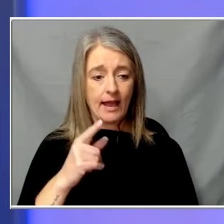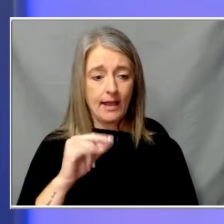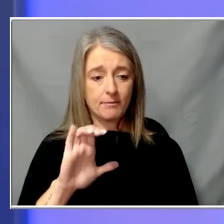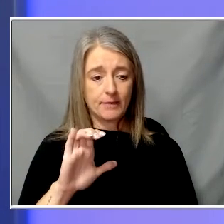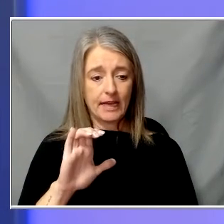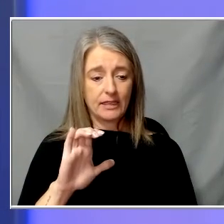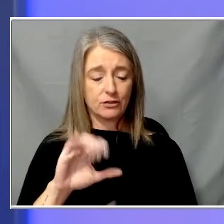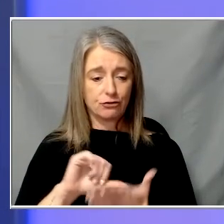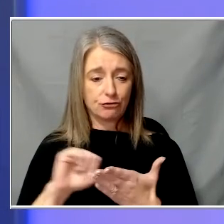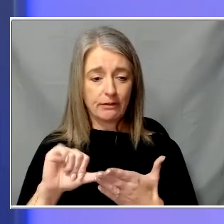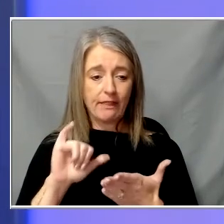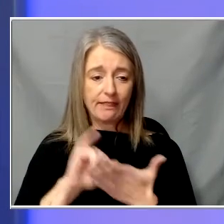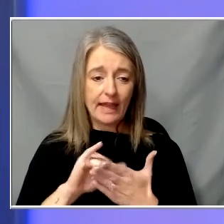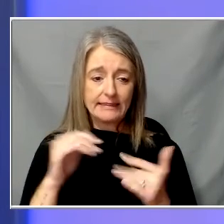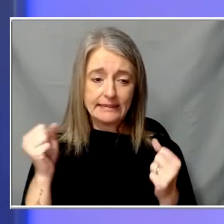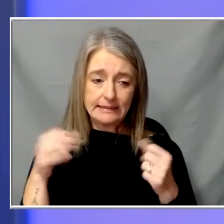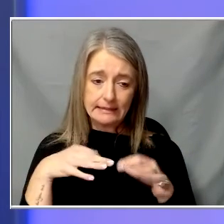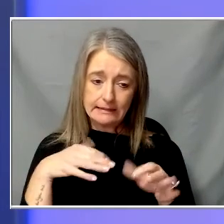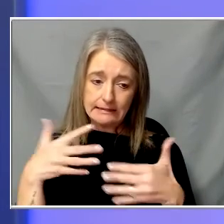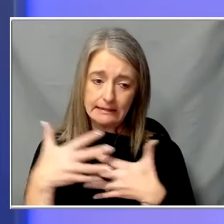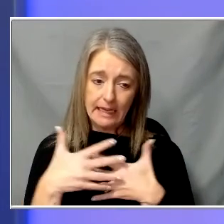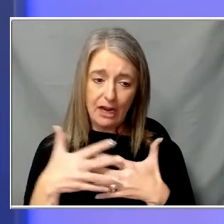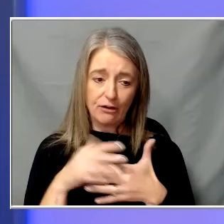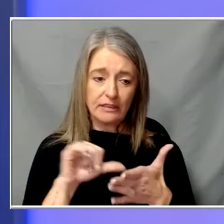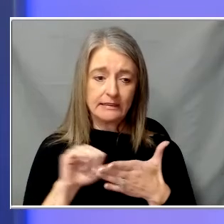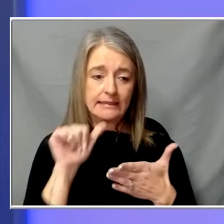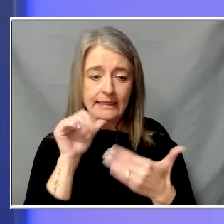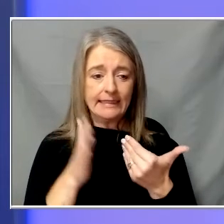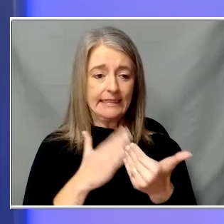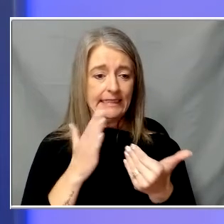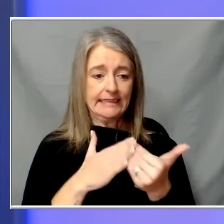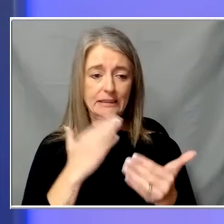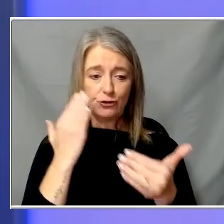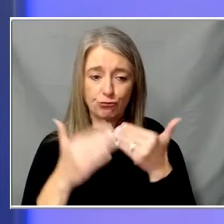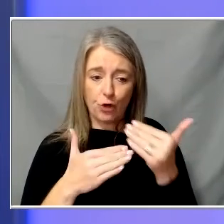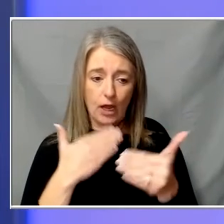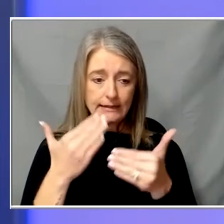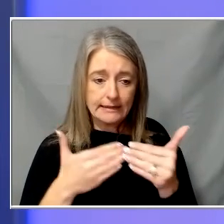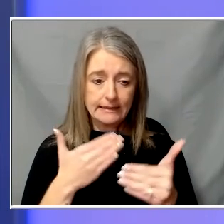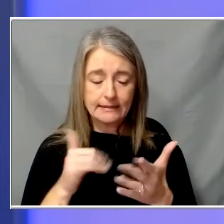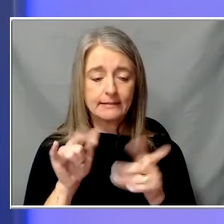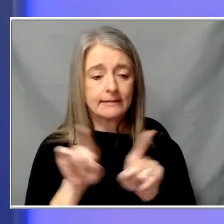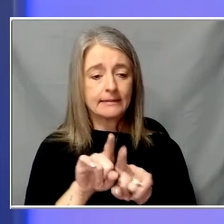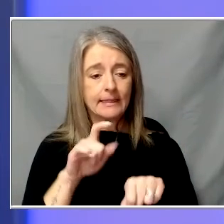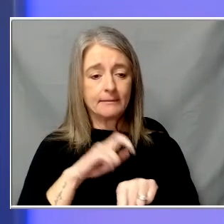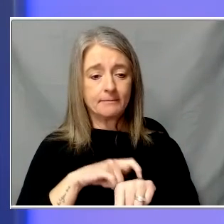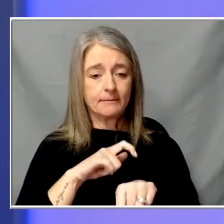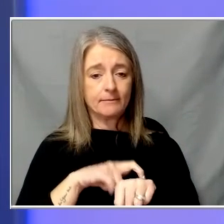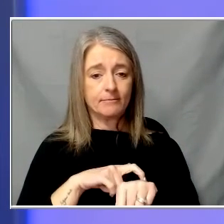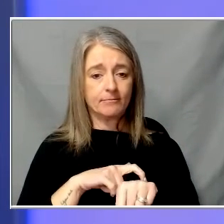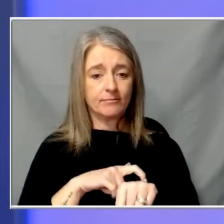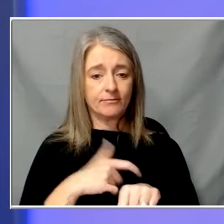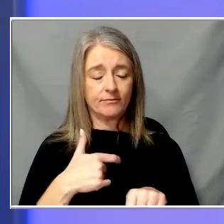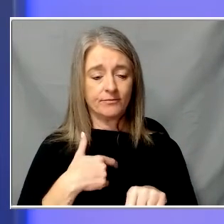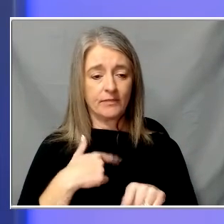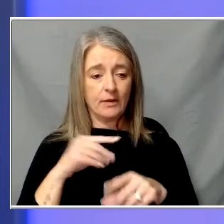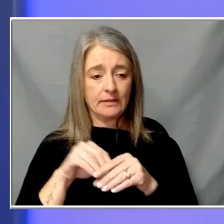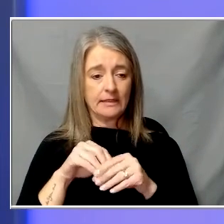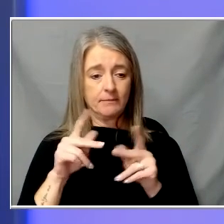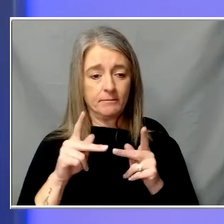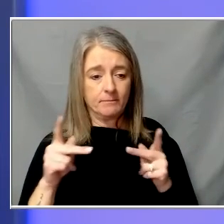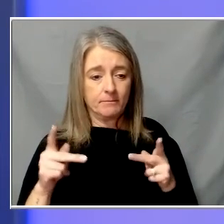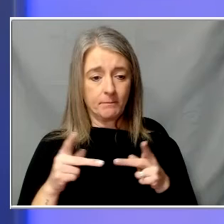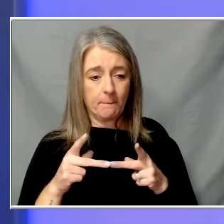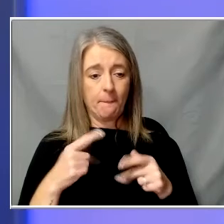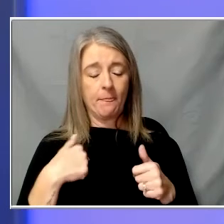surgery when they explain it to you. It is not an easy one to process. At the same time, I was in a position where I'm